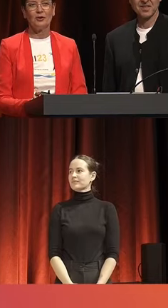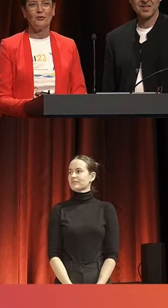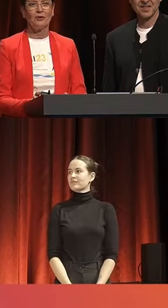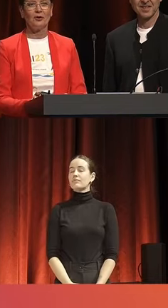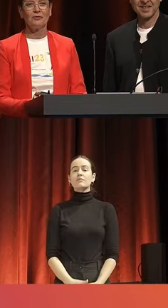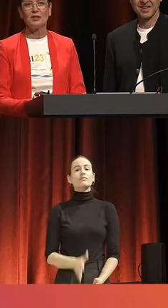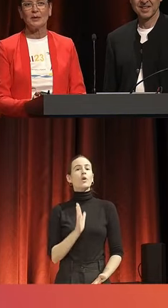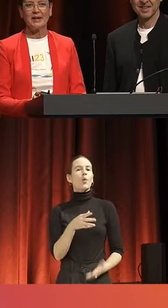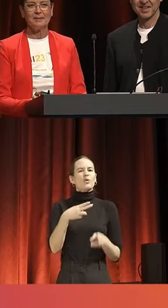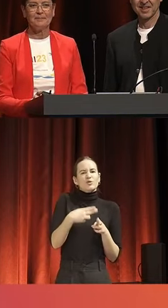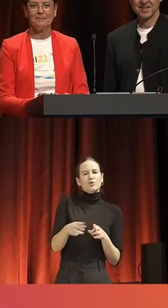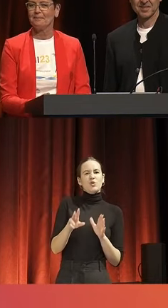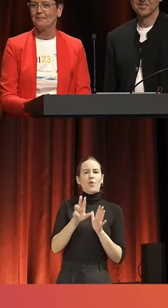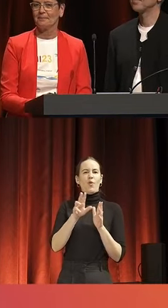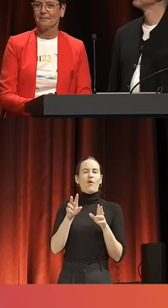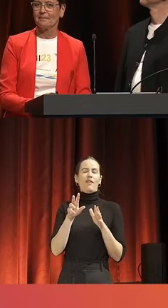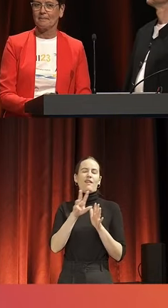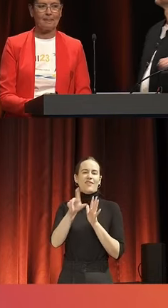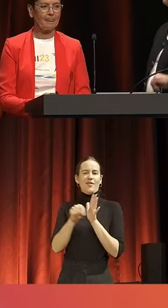video of this week.